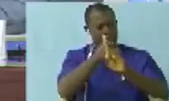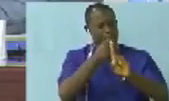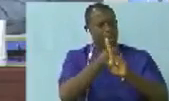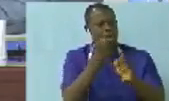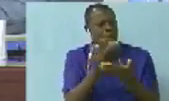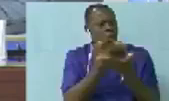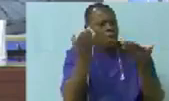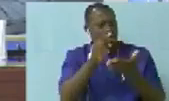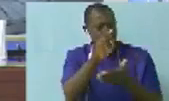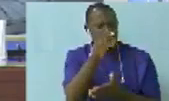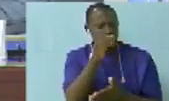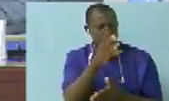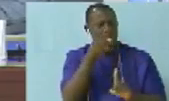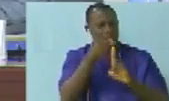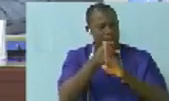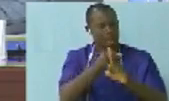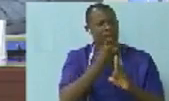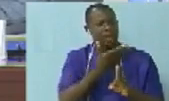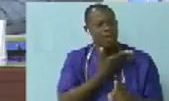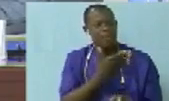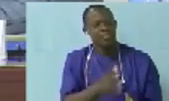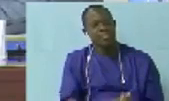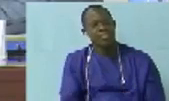Why do you say it was? Because,